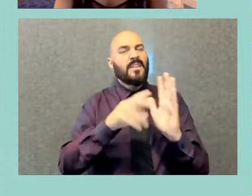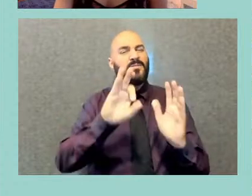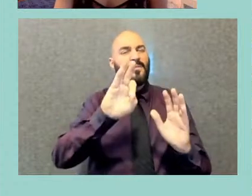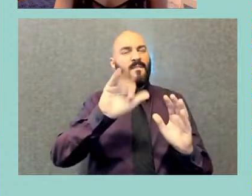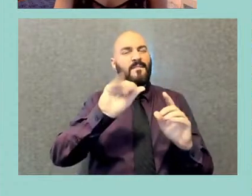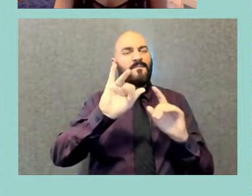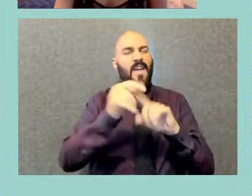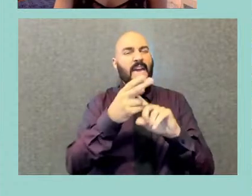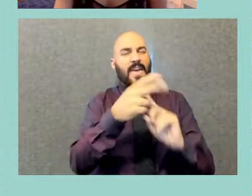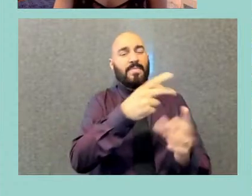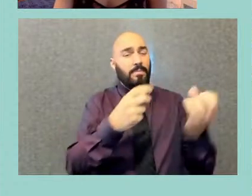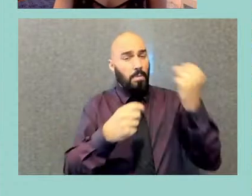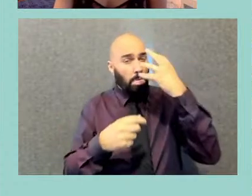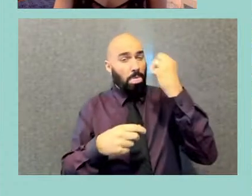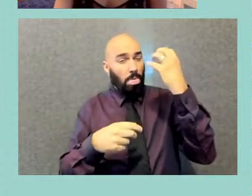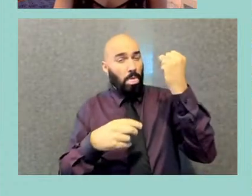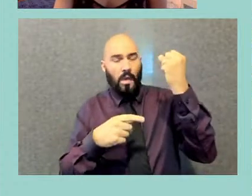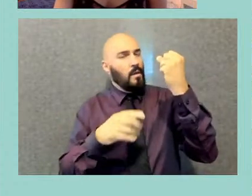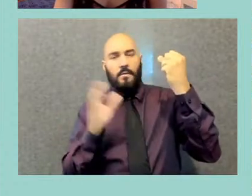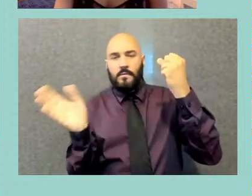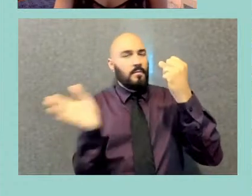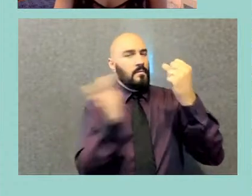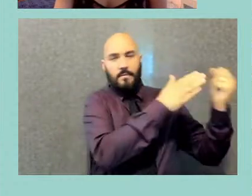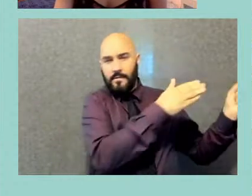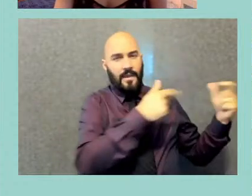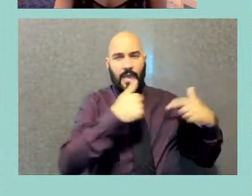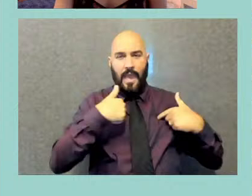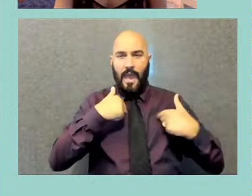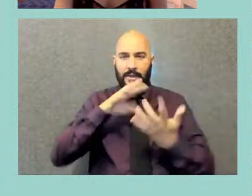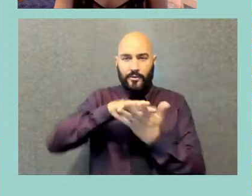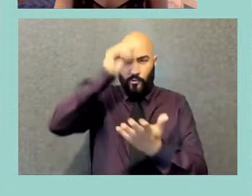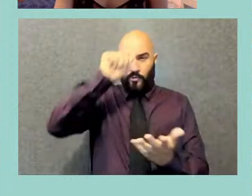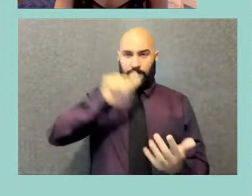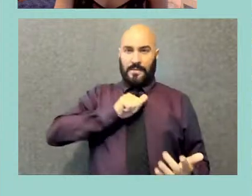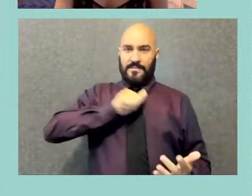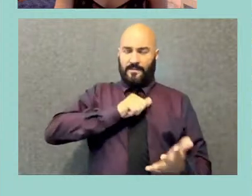ascribe my own understanding in its place, the worship.